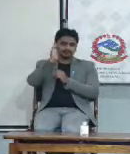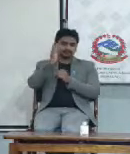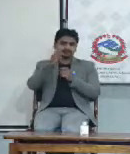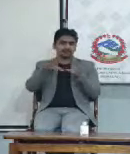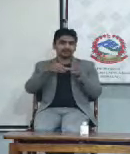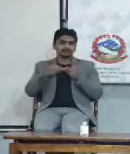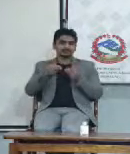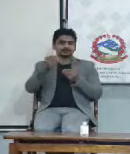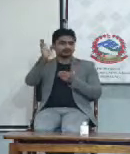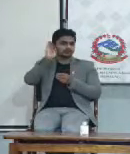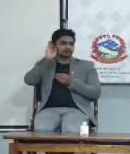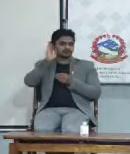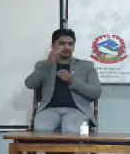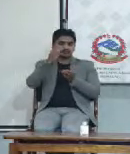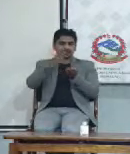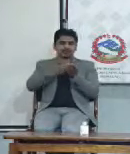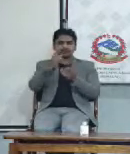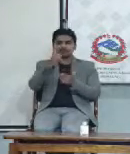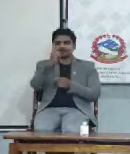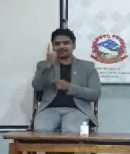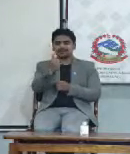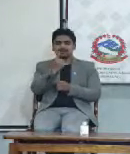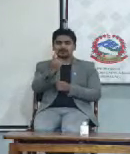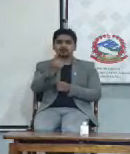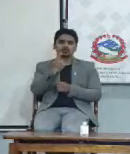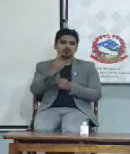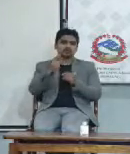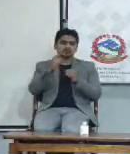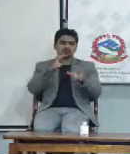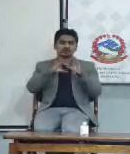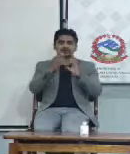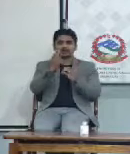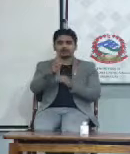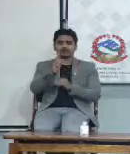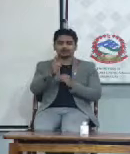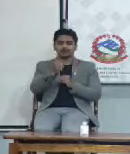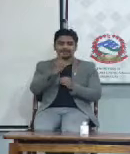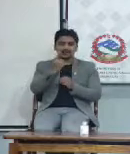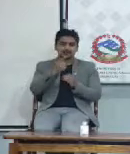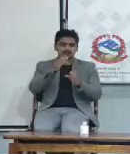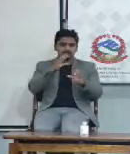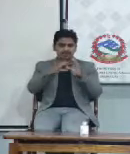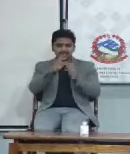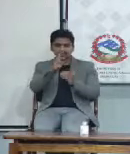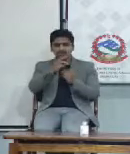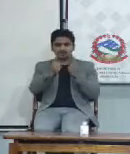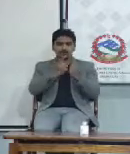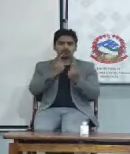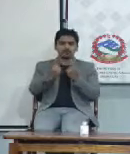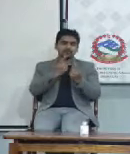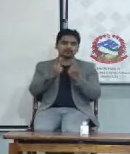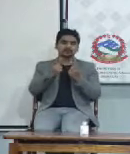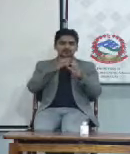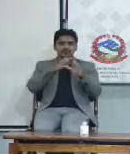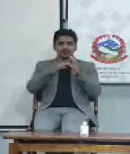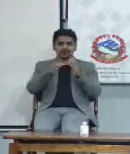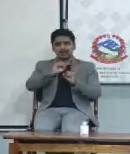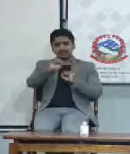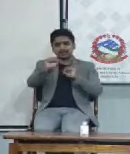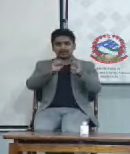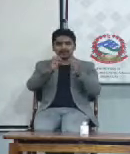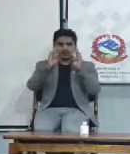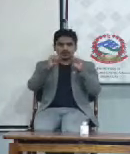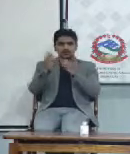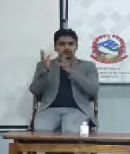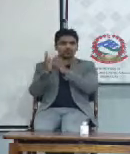So one way and a two way communication have important role, and they have a special circumstances